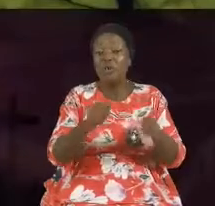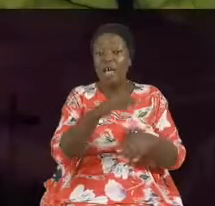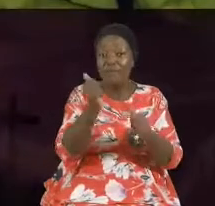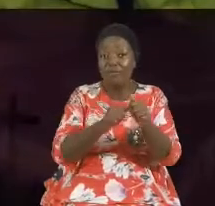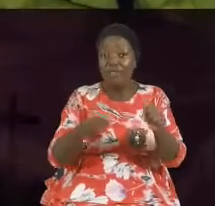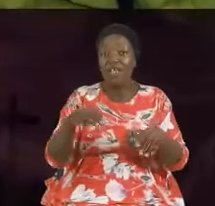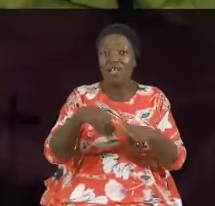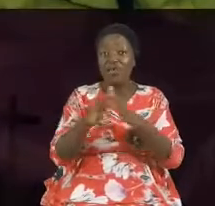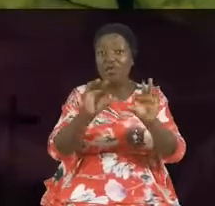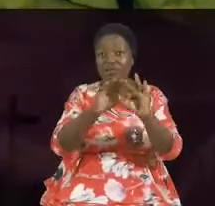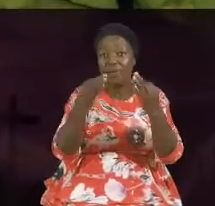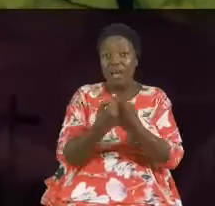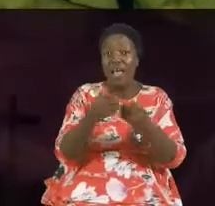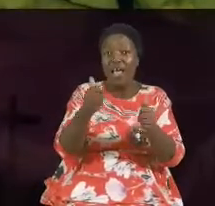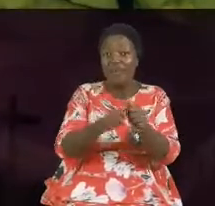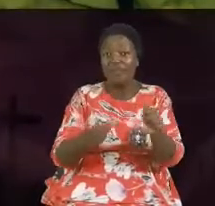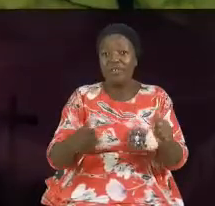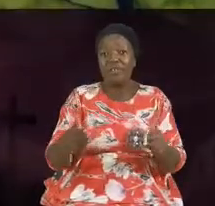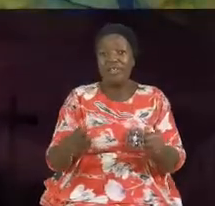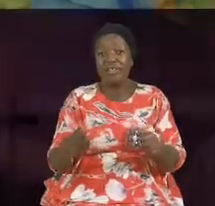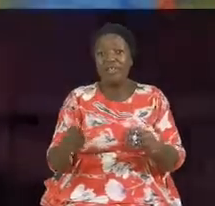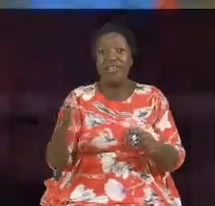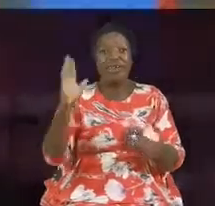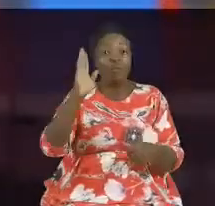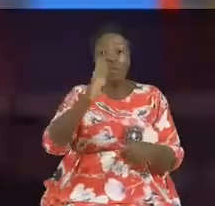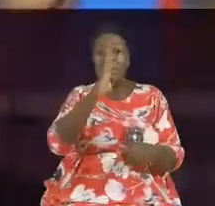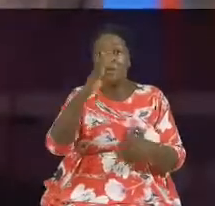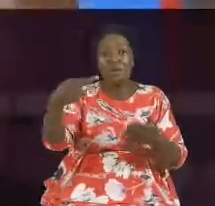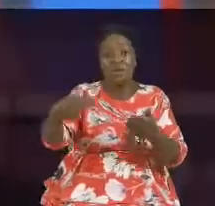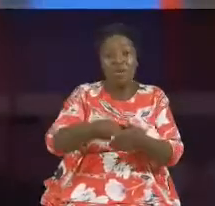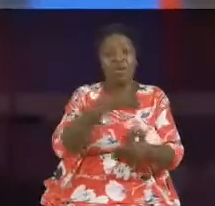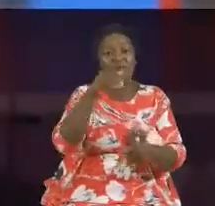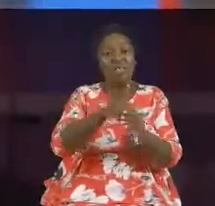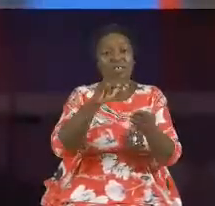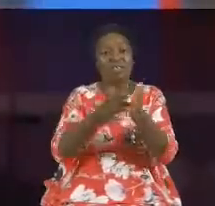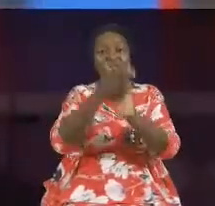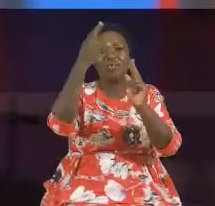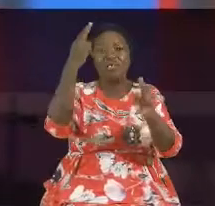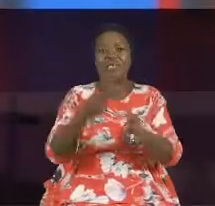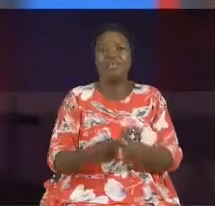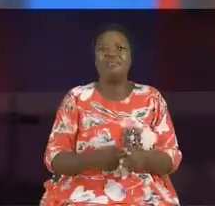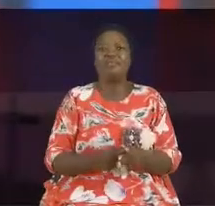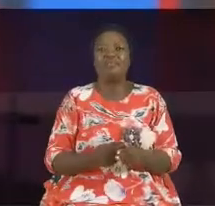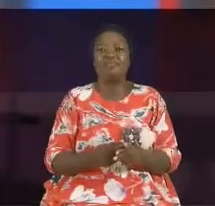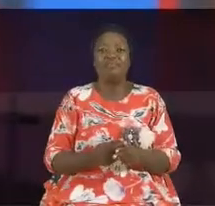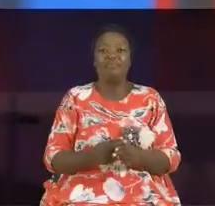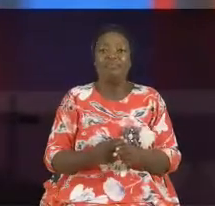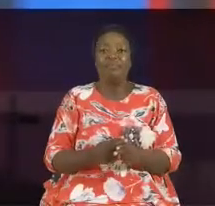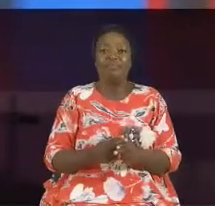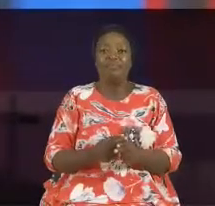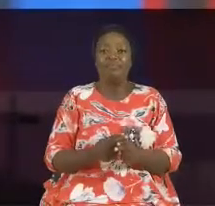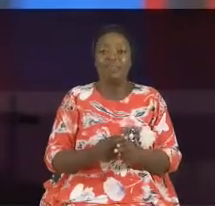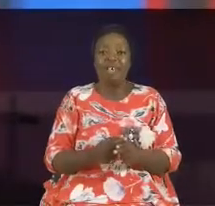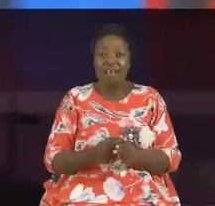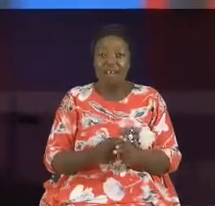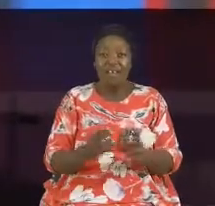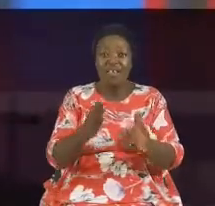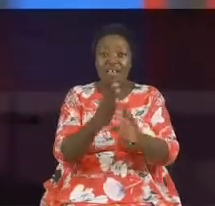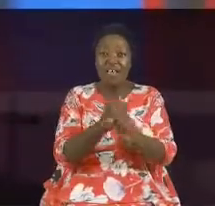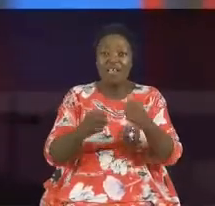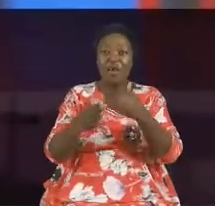Everything in your life, everything in your profession, everything in your family, everything will be renewed